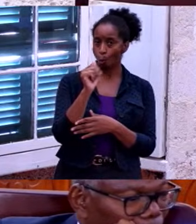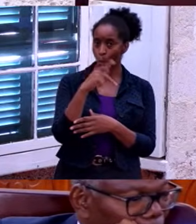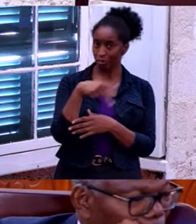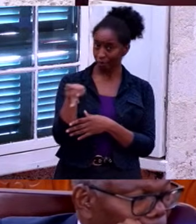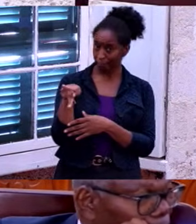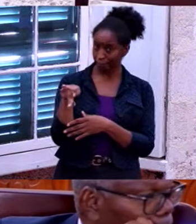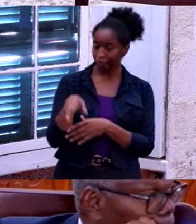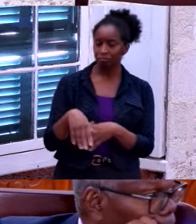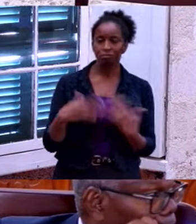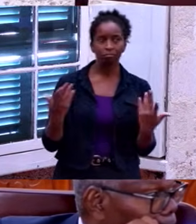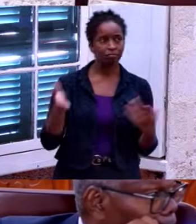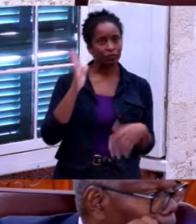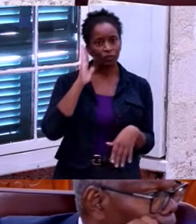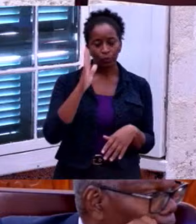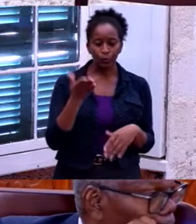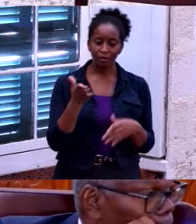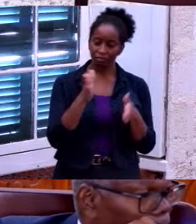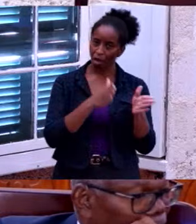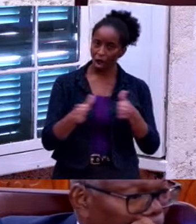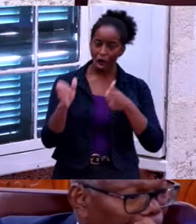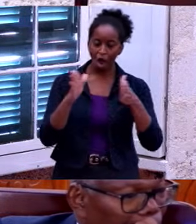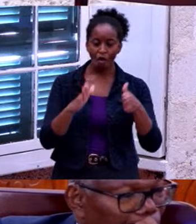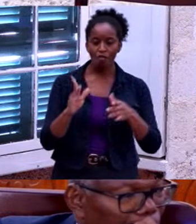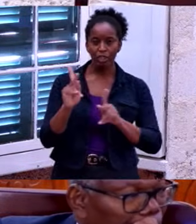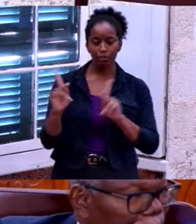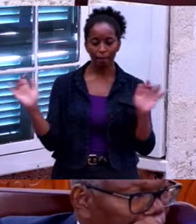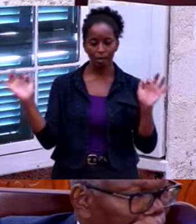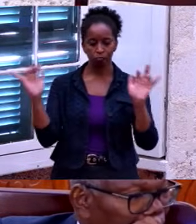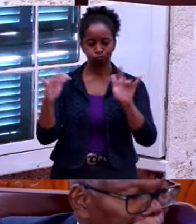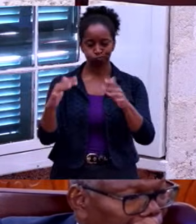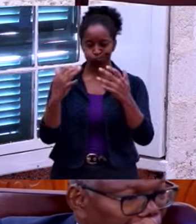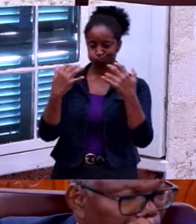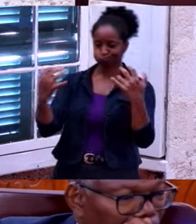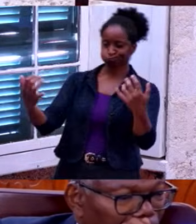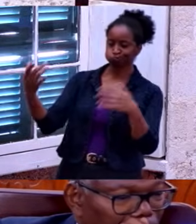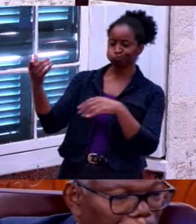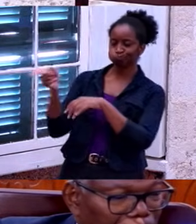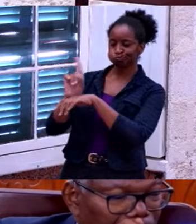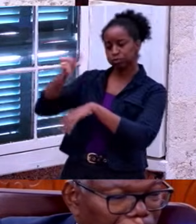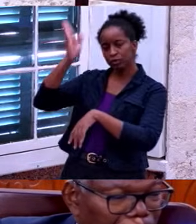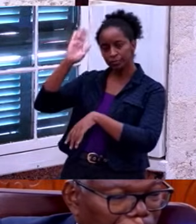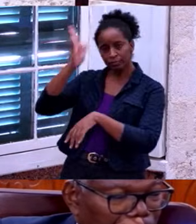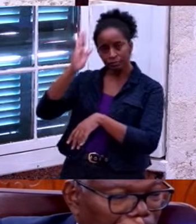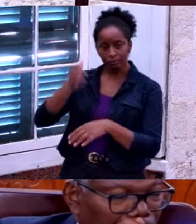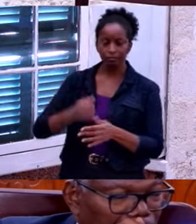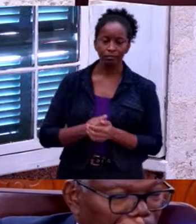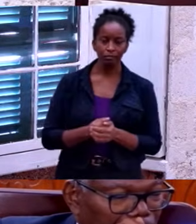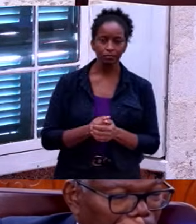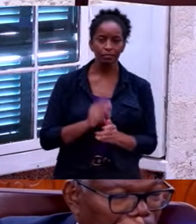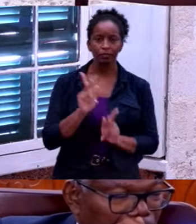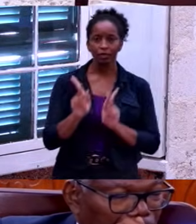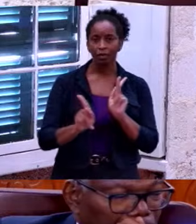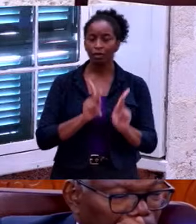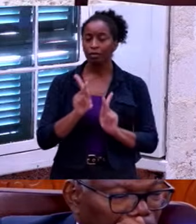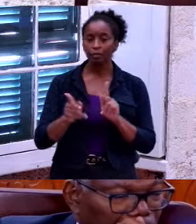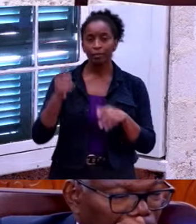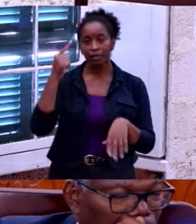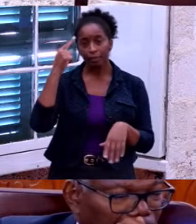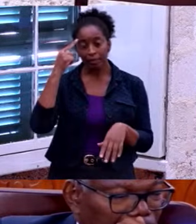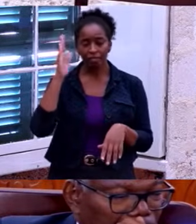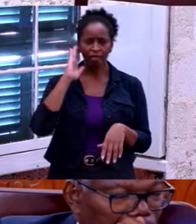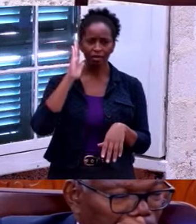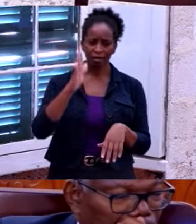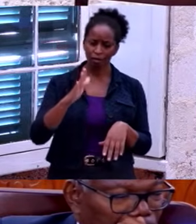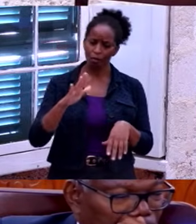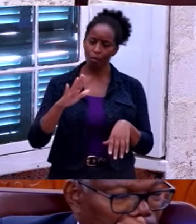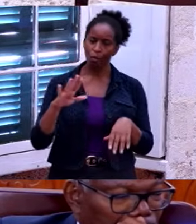canvassing events. People expect that they will be part of the massive public meetings, which